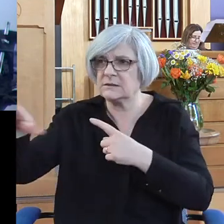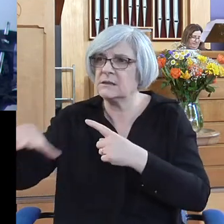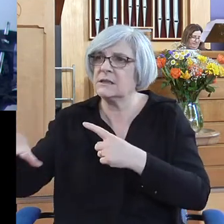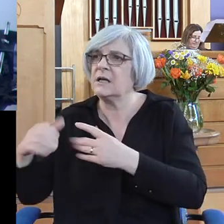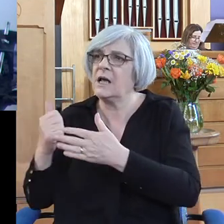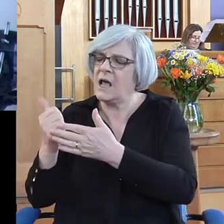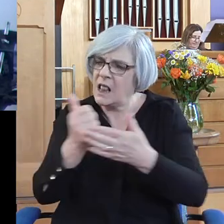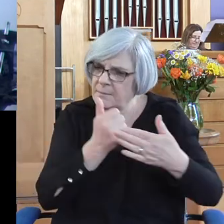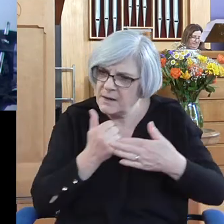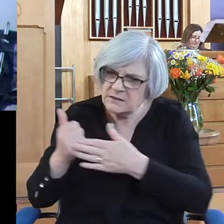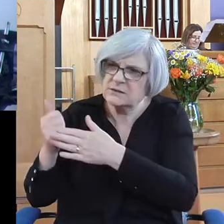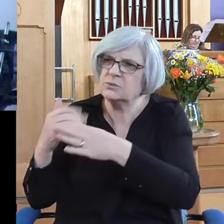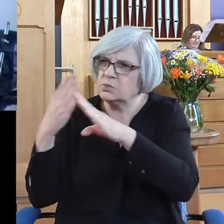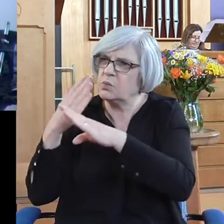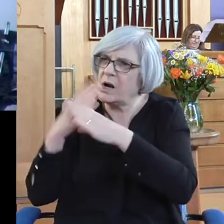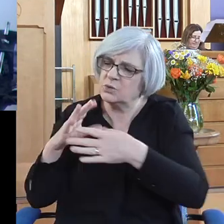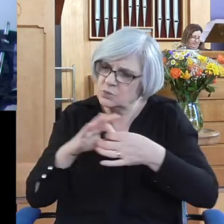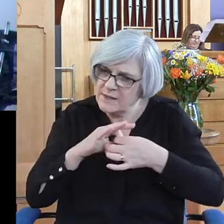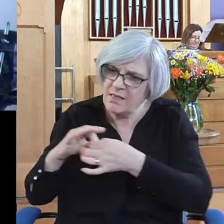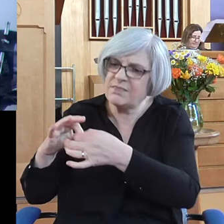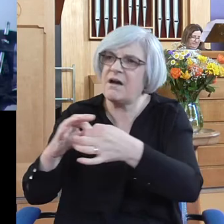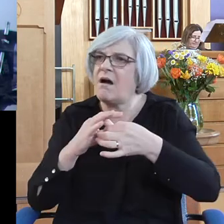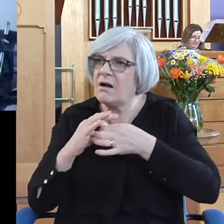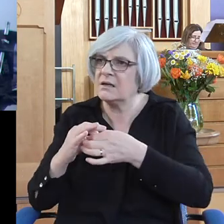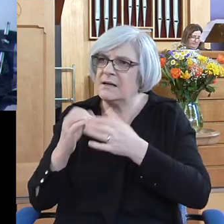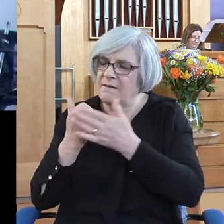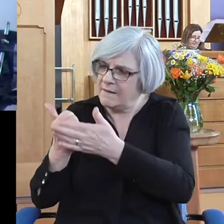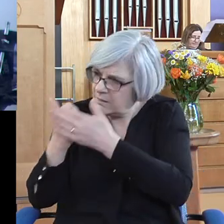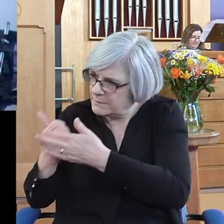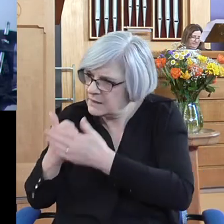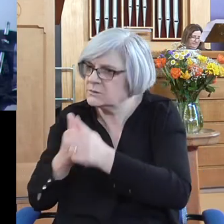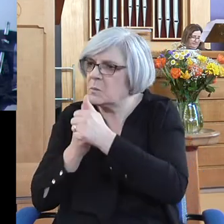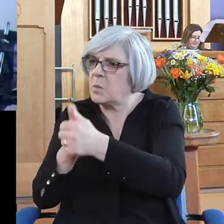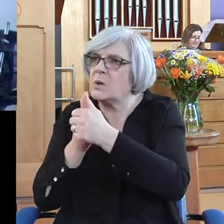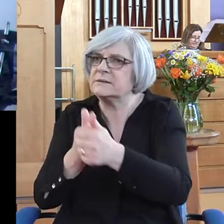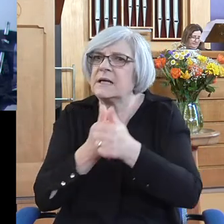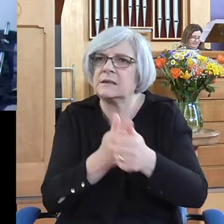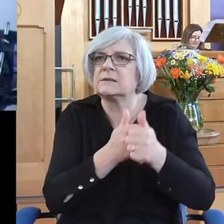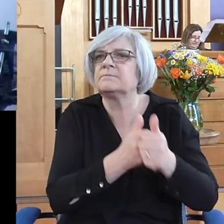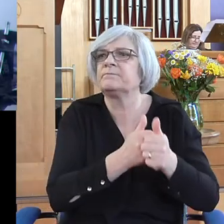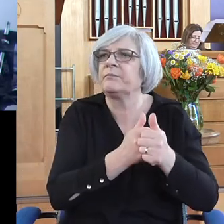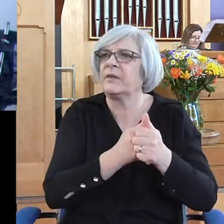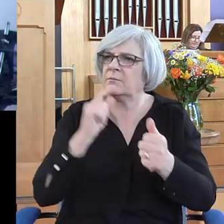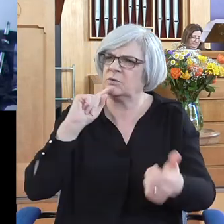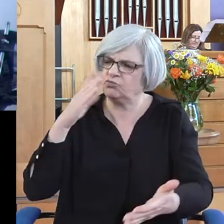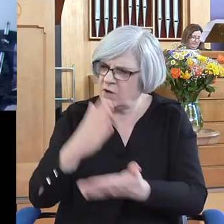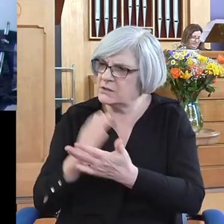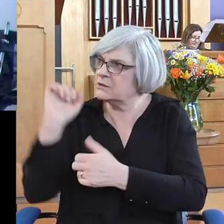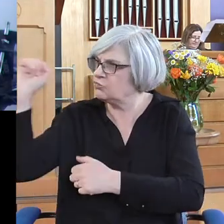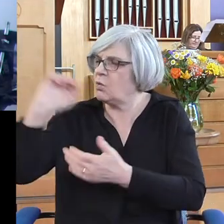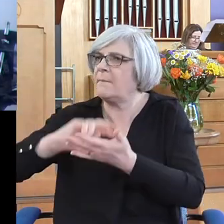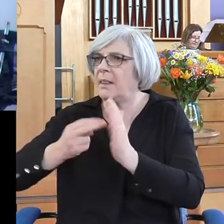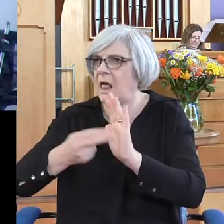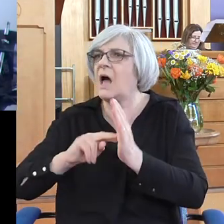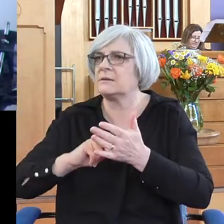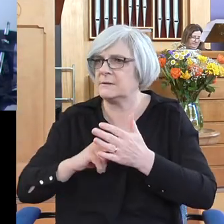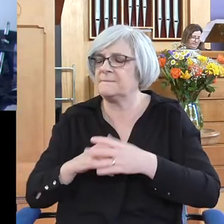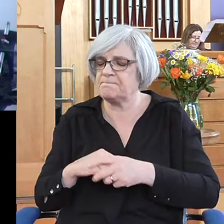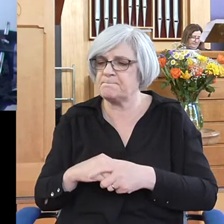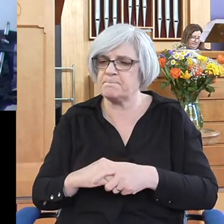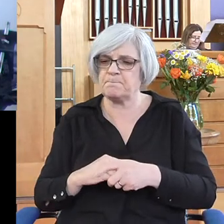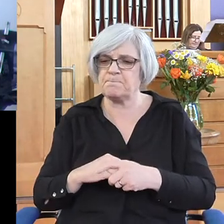together, helping and supporting each other wherever we can, putting our trust in the plan you have for us.